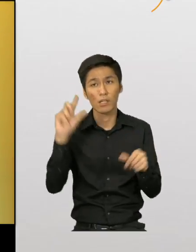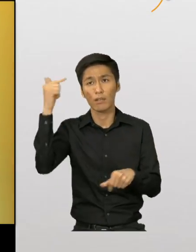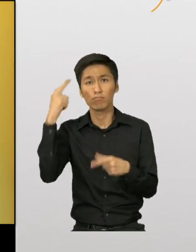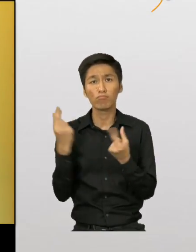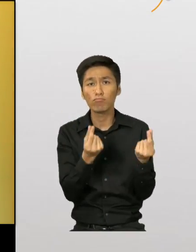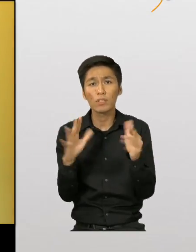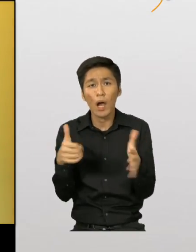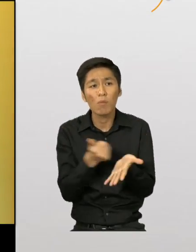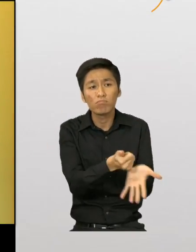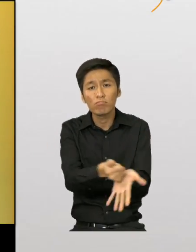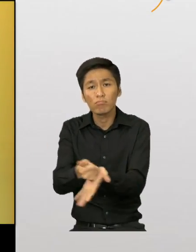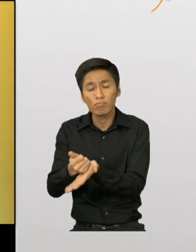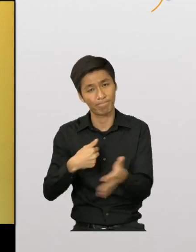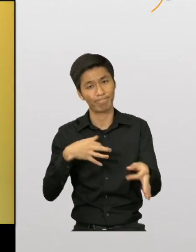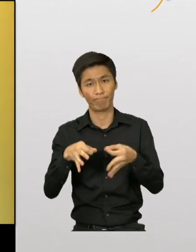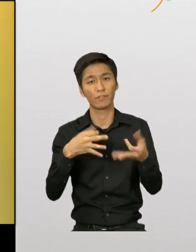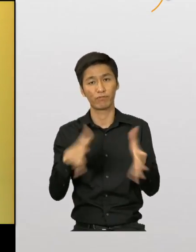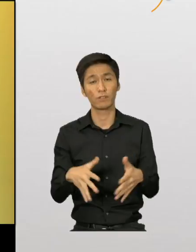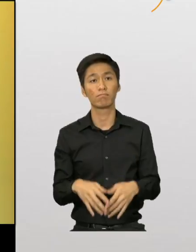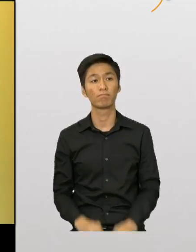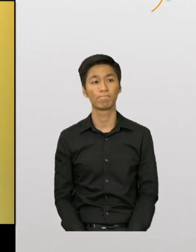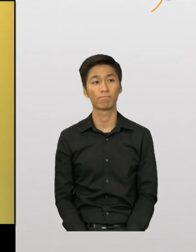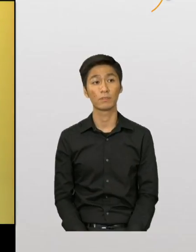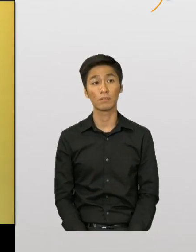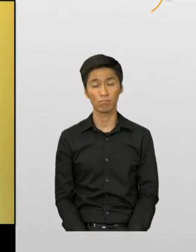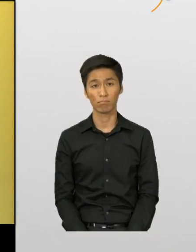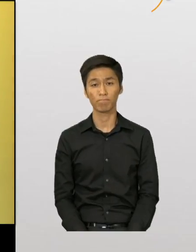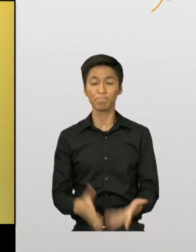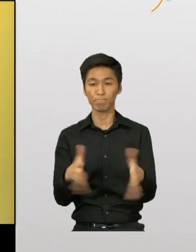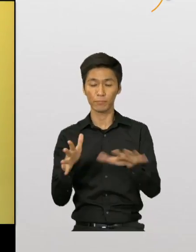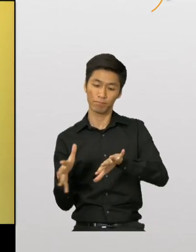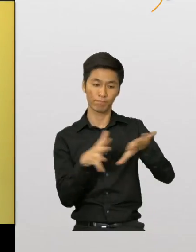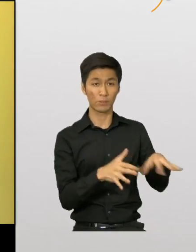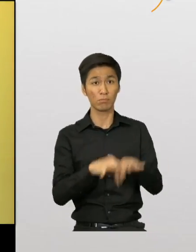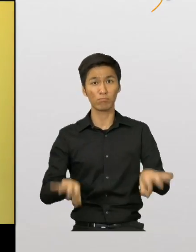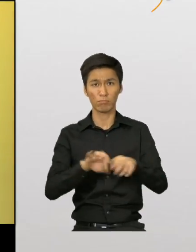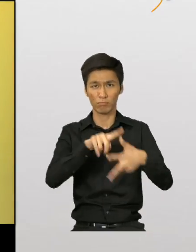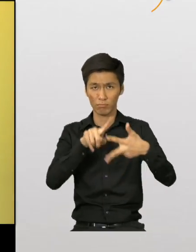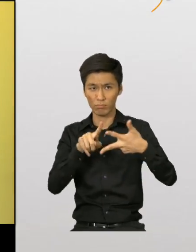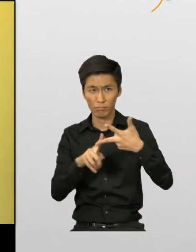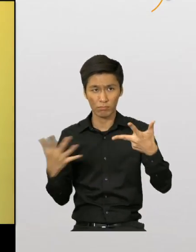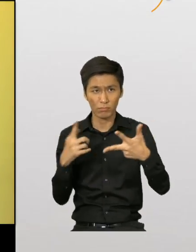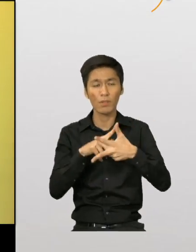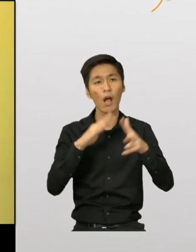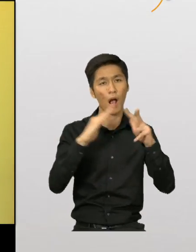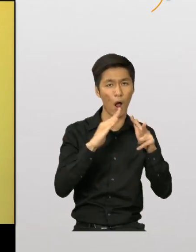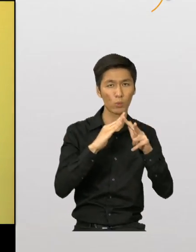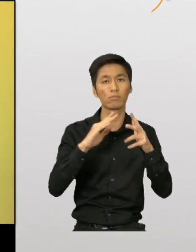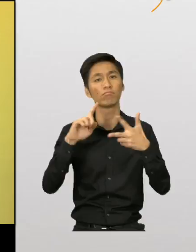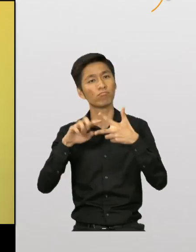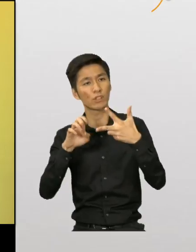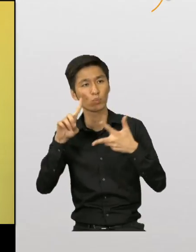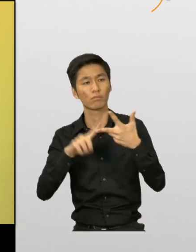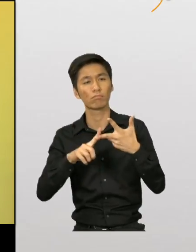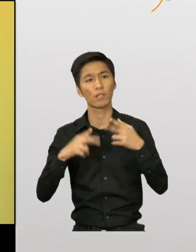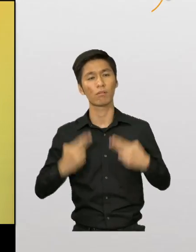Beyond these, three major expenditure items, housing, education, and healthcare, affect our cost of living in a